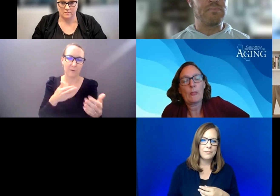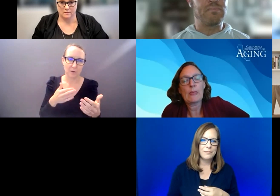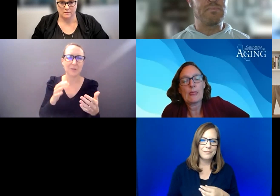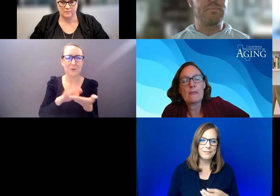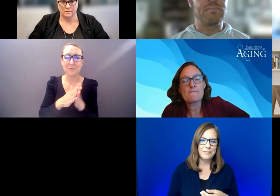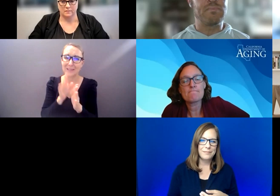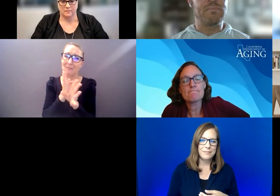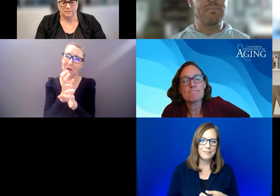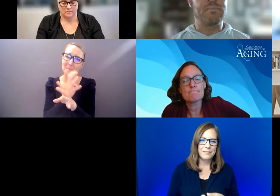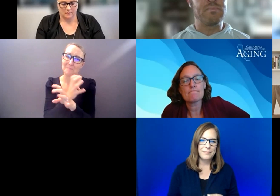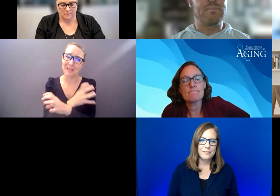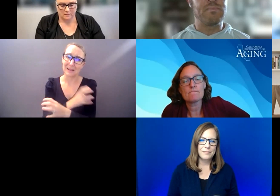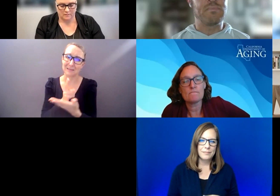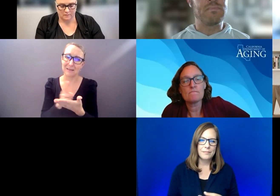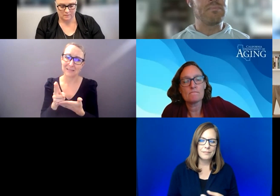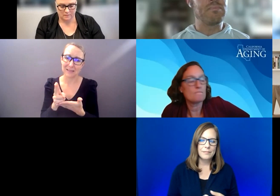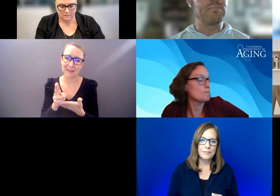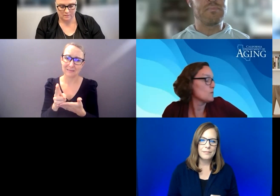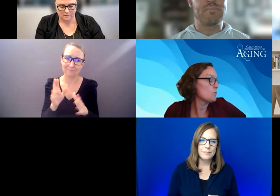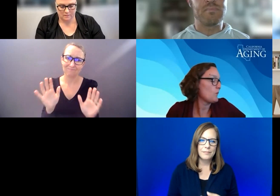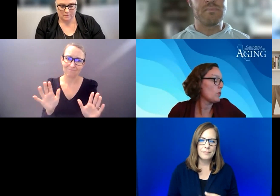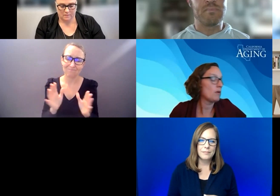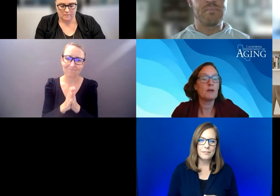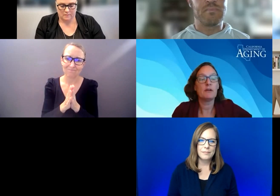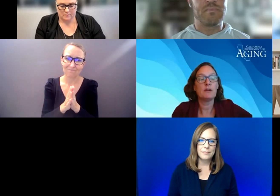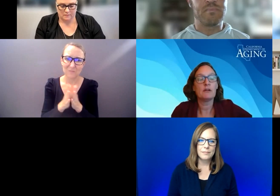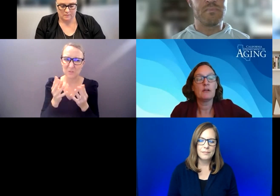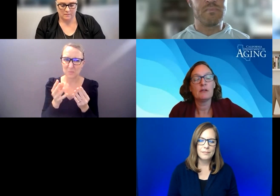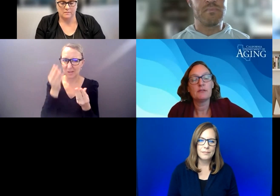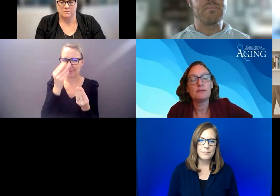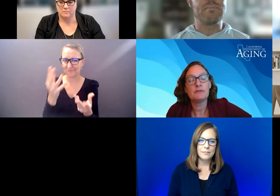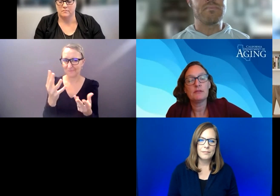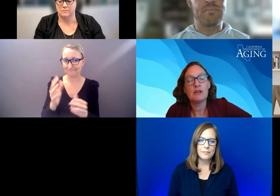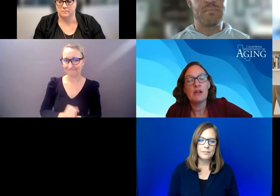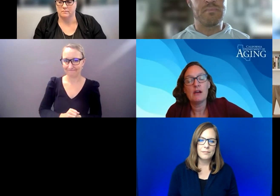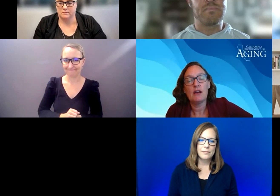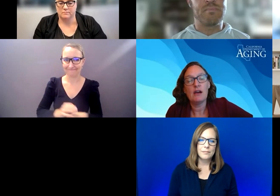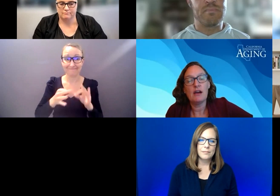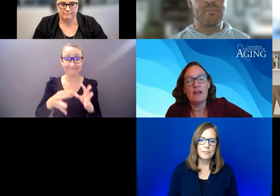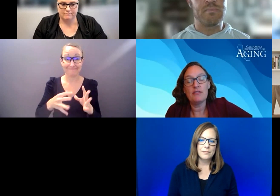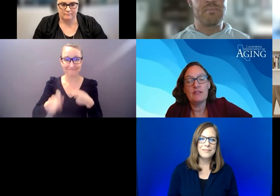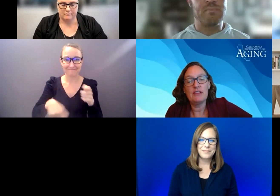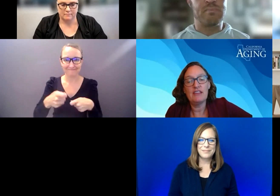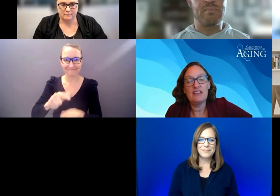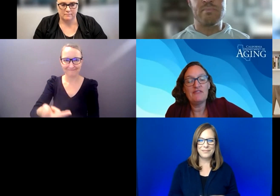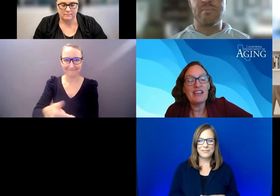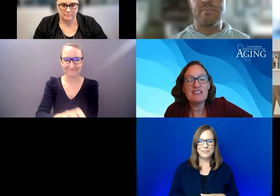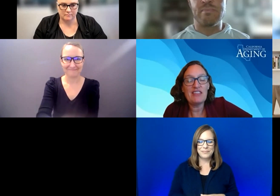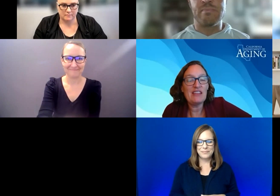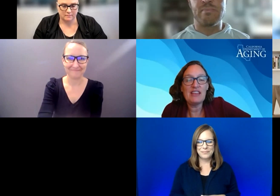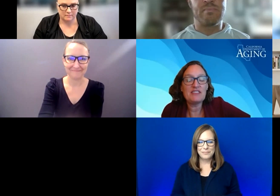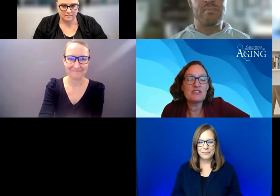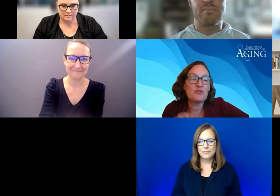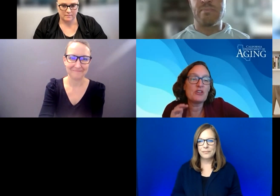complex, honestly, all joking aside. And so just wanted to share my thoughts on that. Thank you. If I